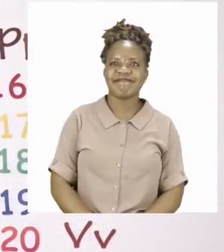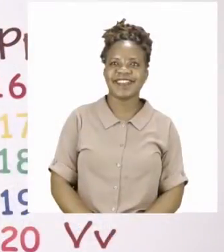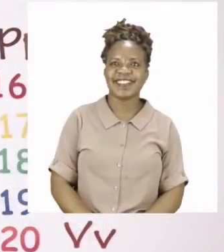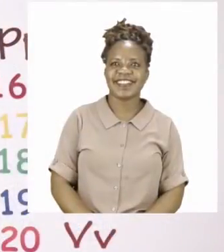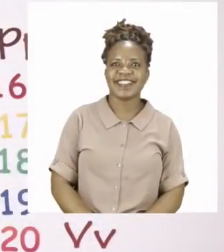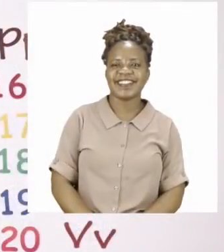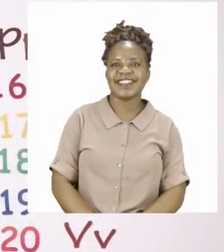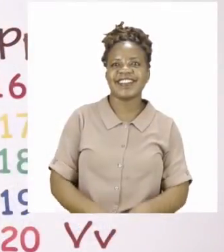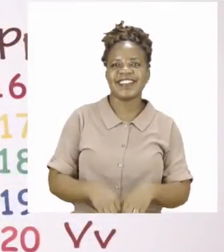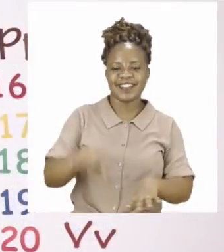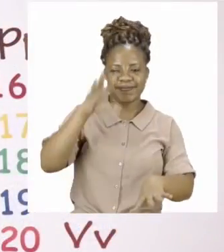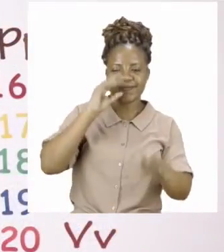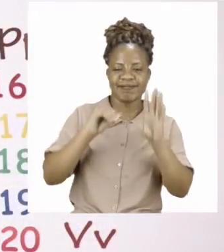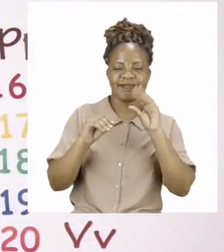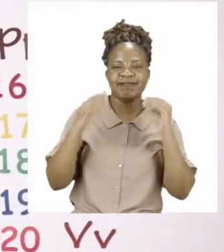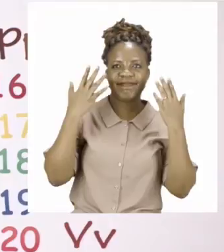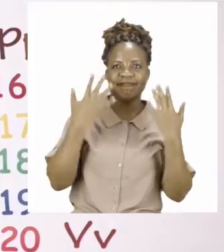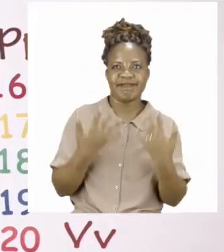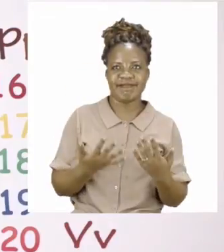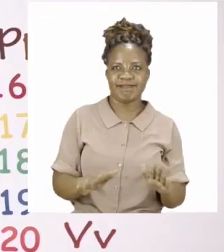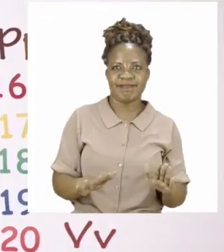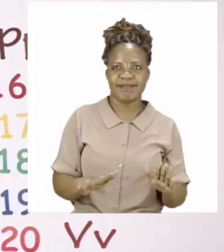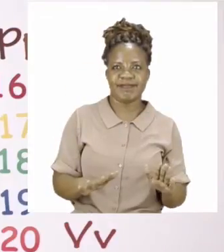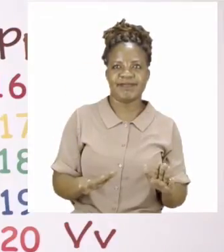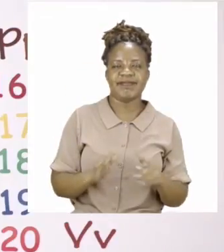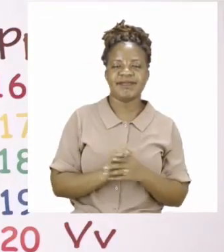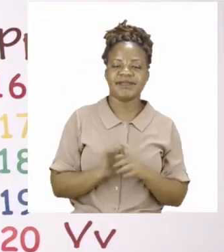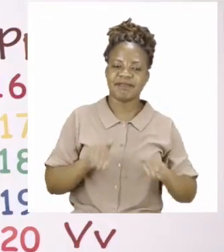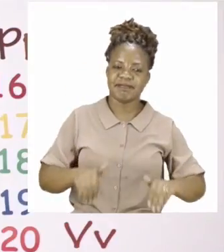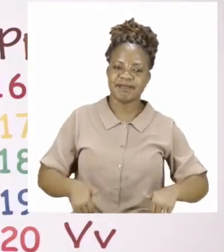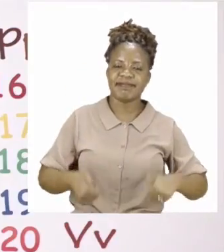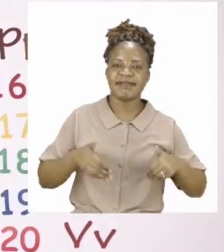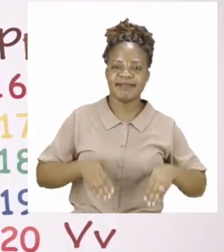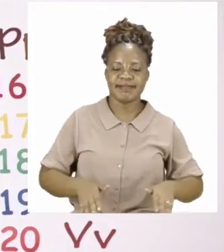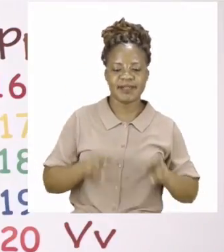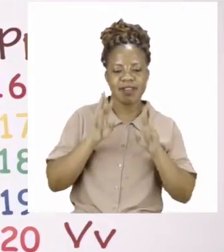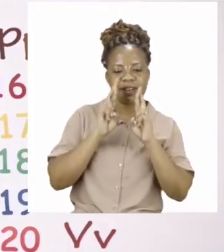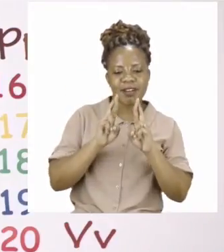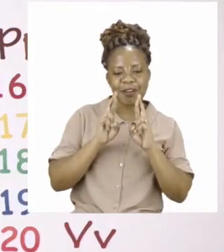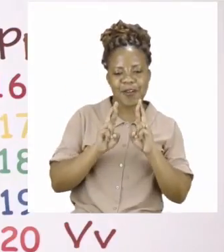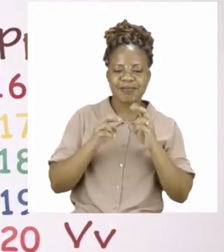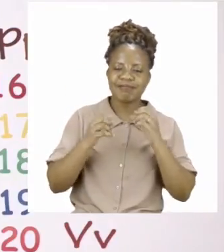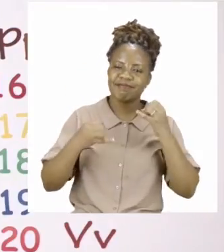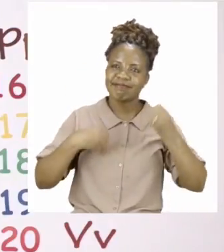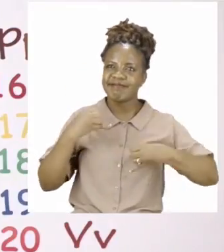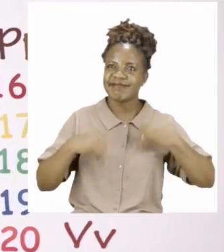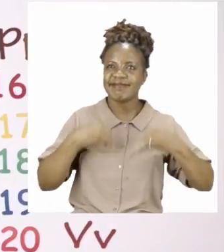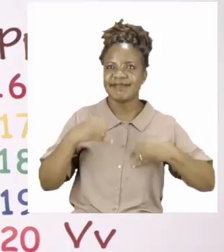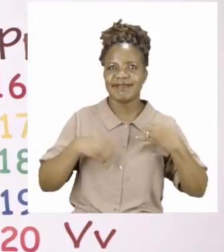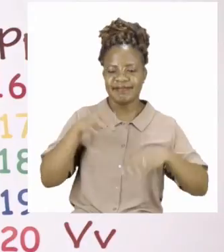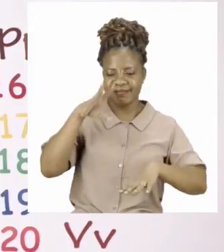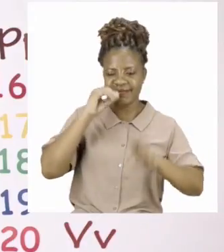We have now come to the end of our lesson, boys and girls, and I hope you had fun.